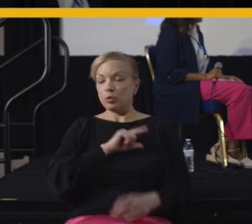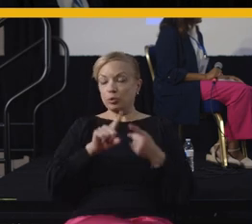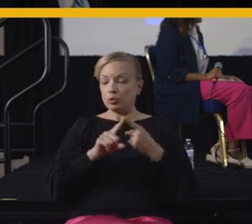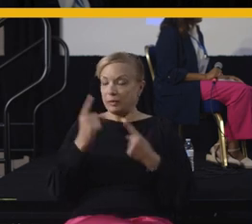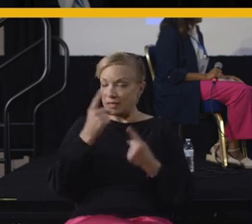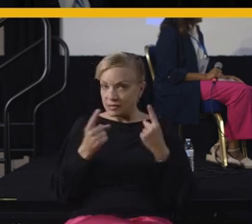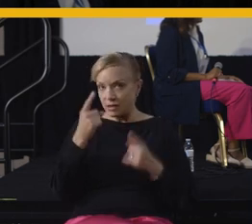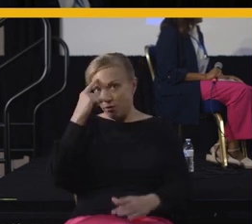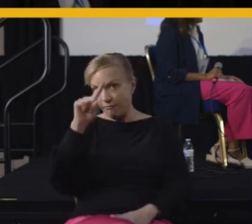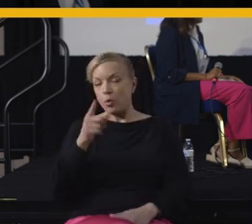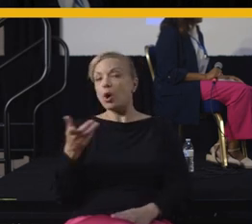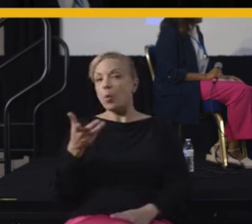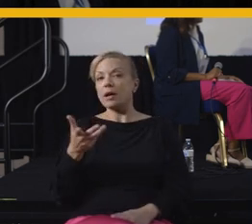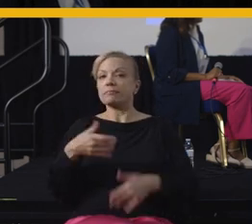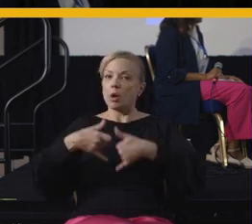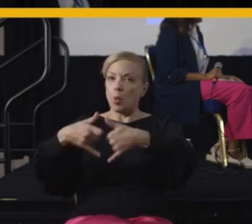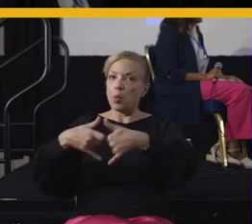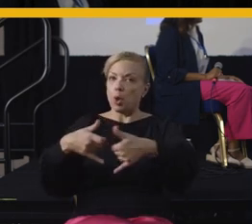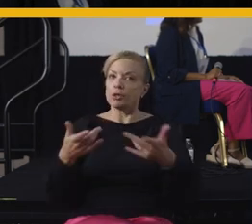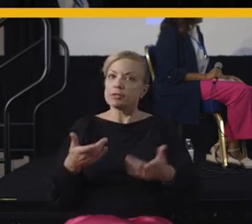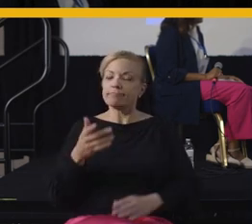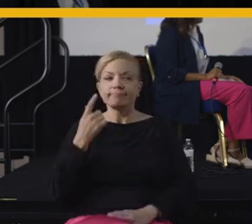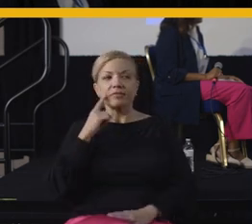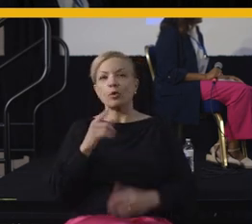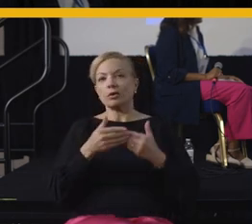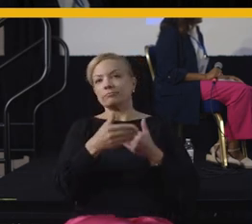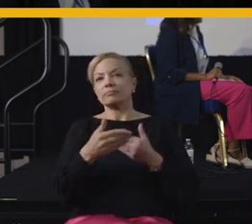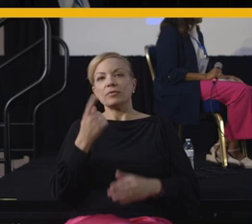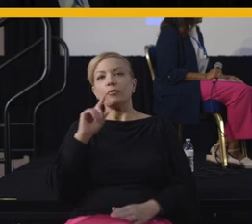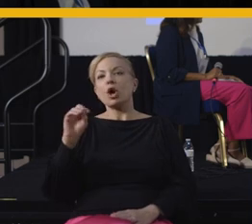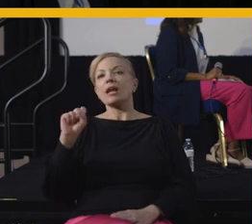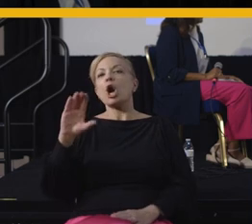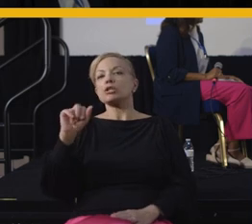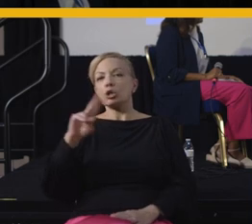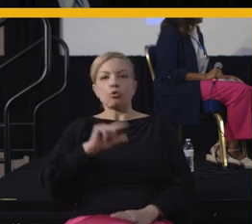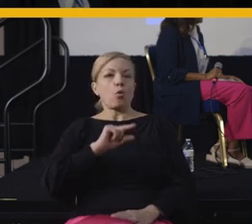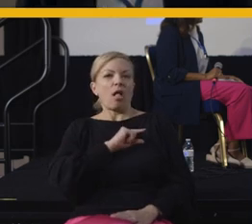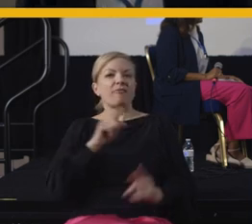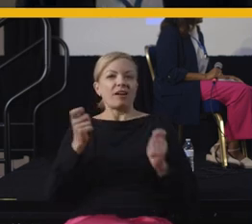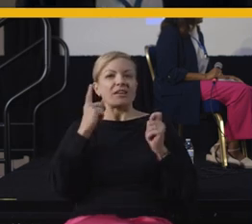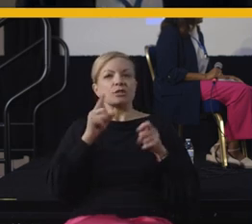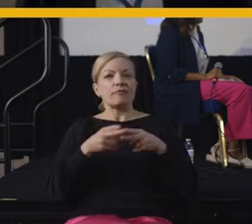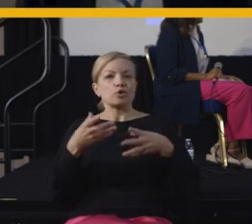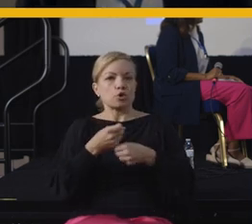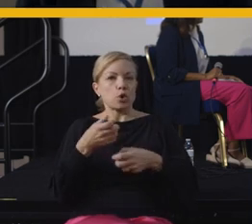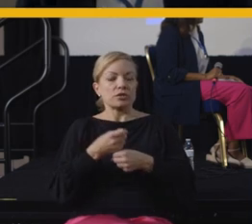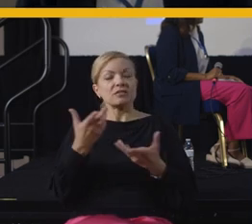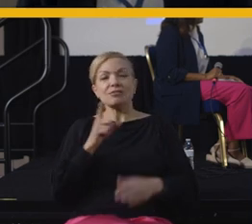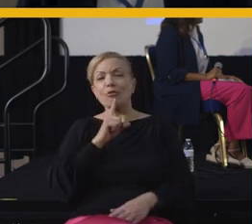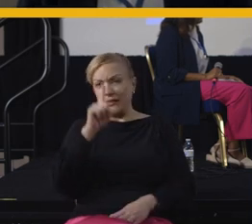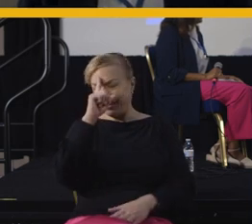considered, for awards, for the award season. They were an Oscar qualifying festival for shorts. So really